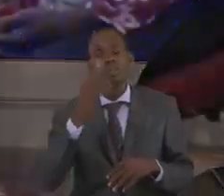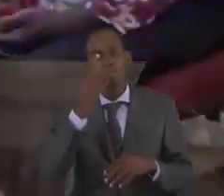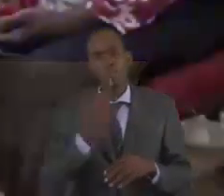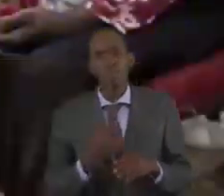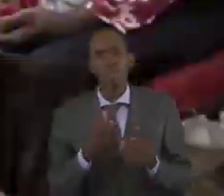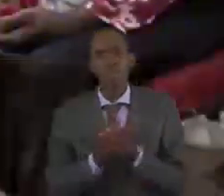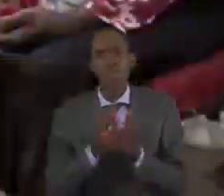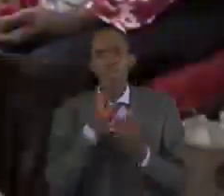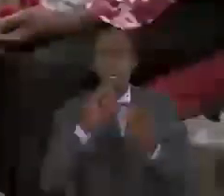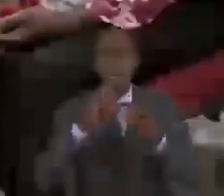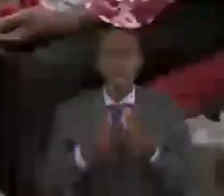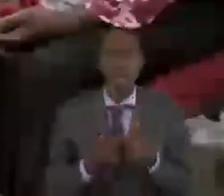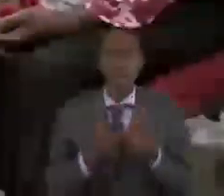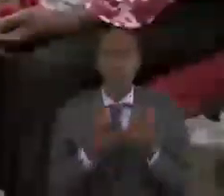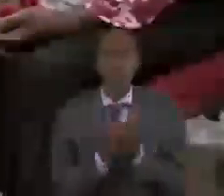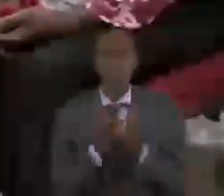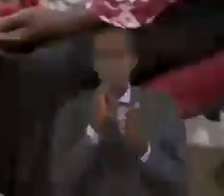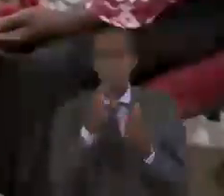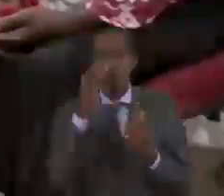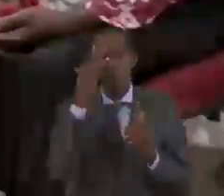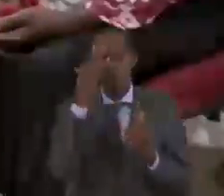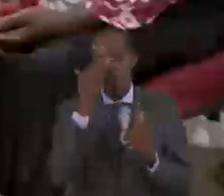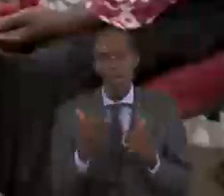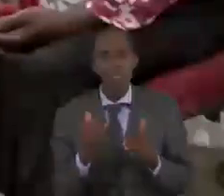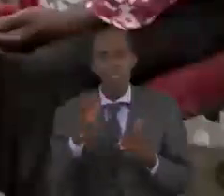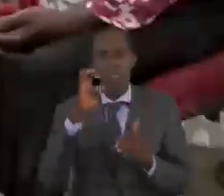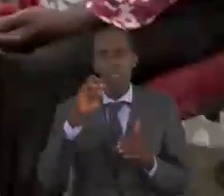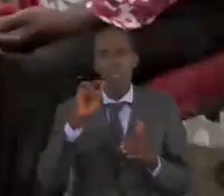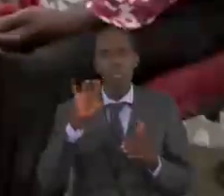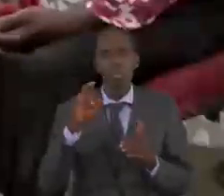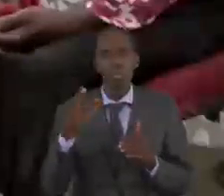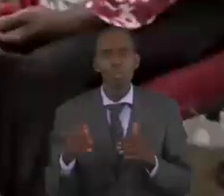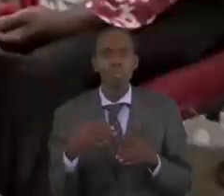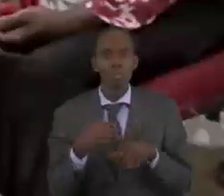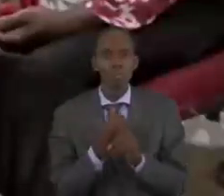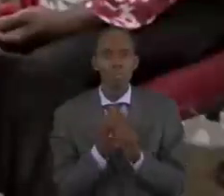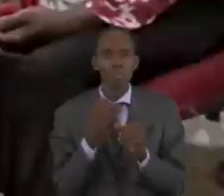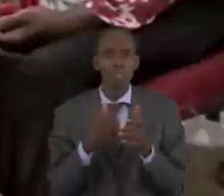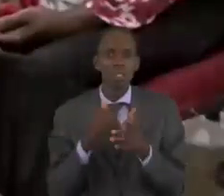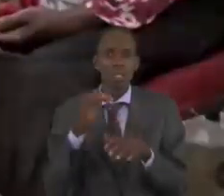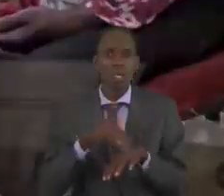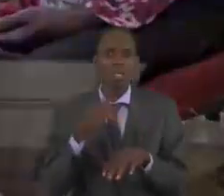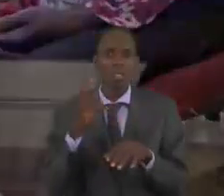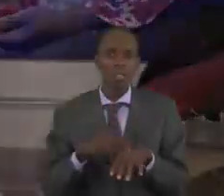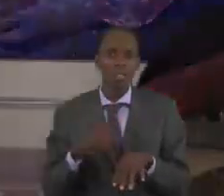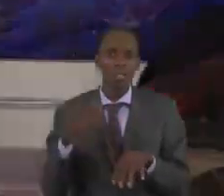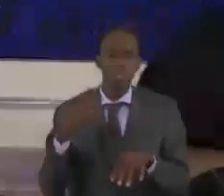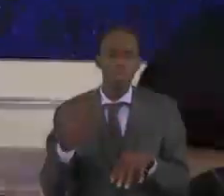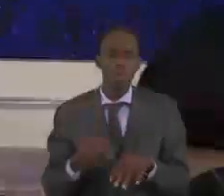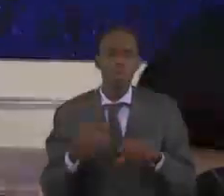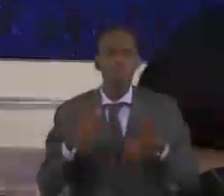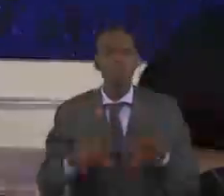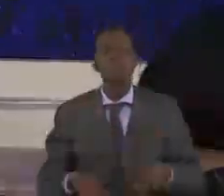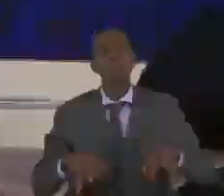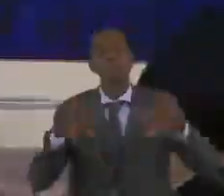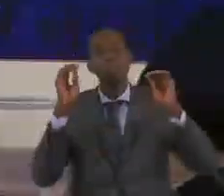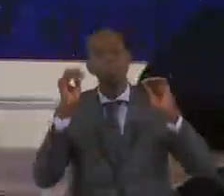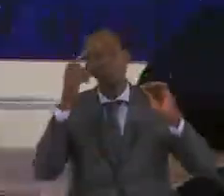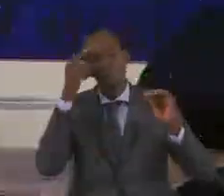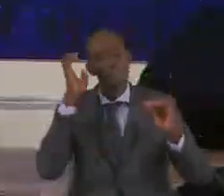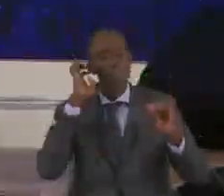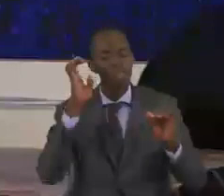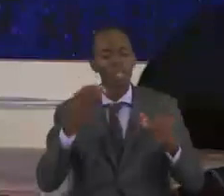how and that's why Enoch made it at the rapture. He had the testimony that he pleased God.